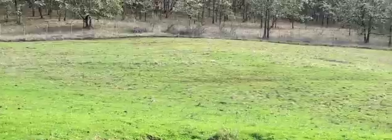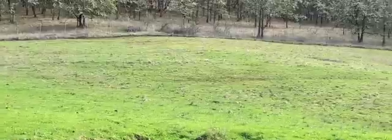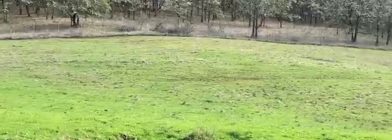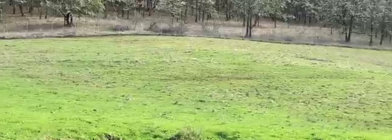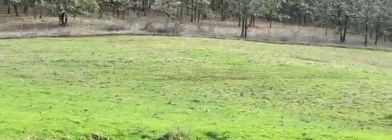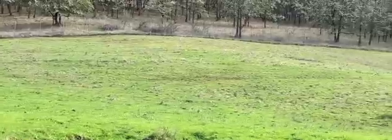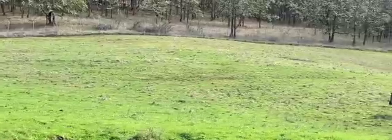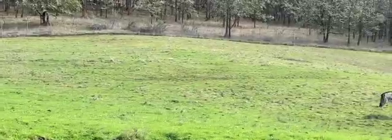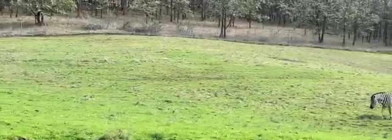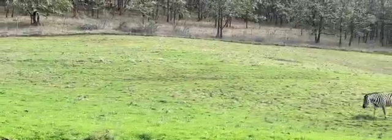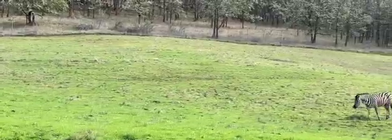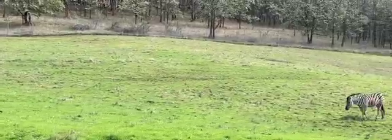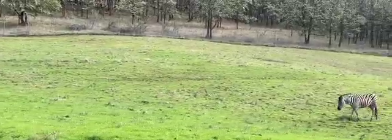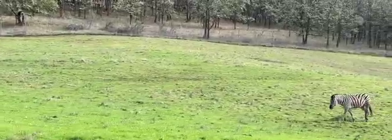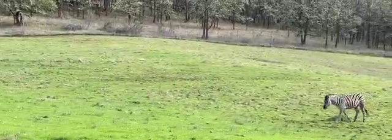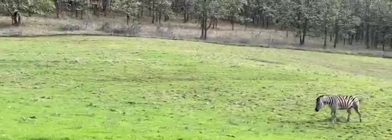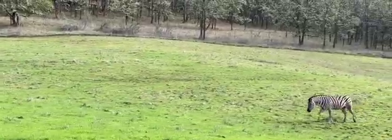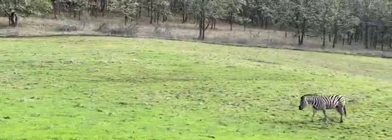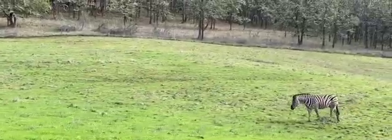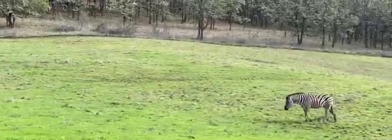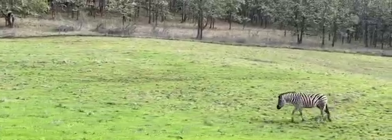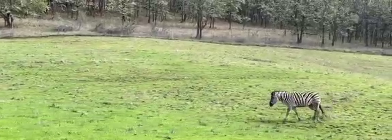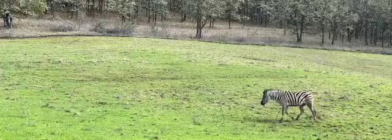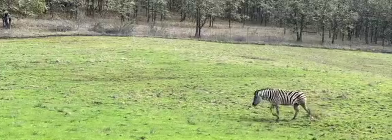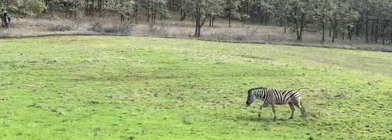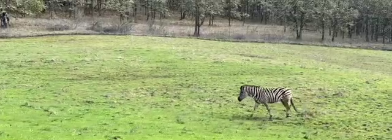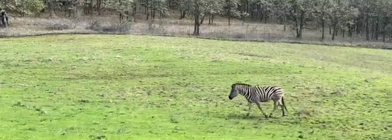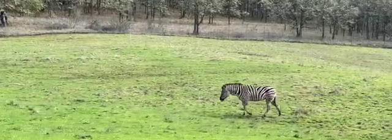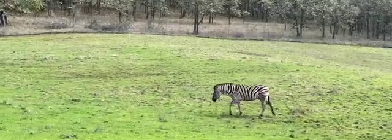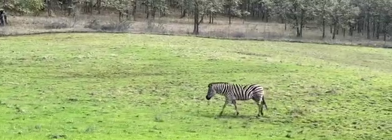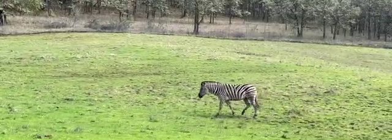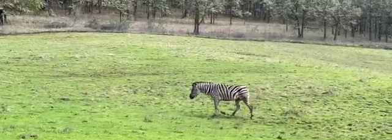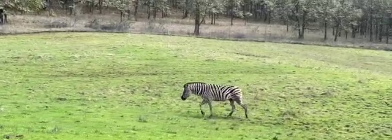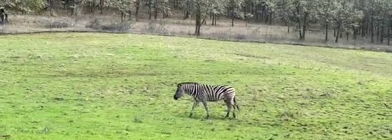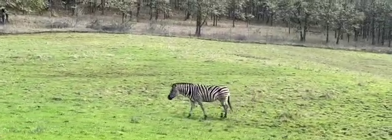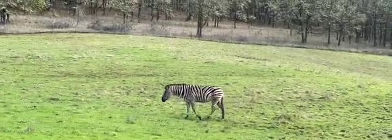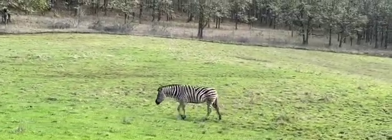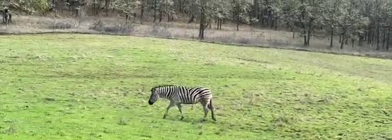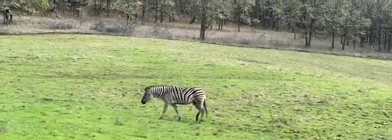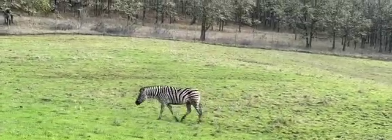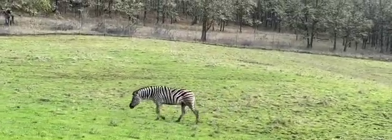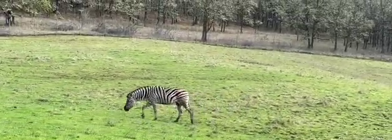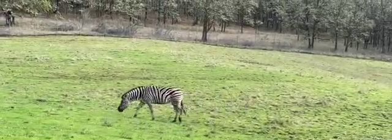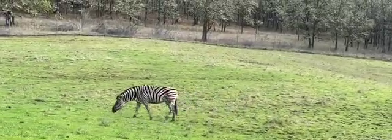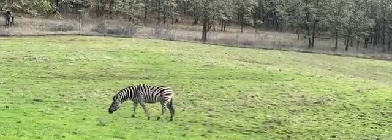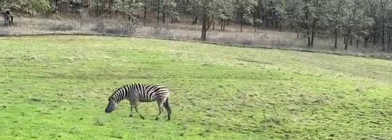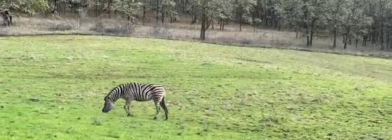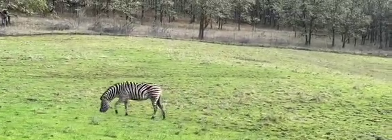here. Coming our way, we have zebras. Look at that.